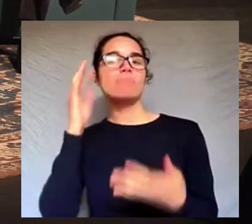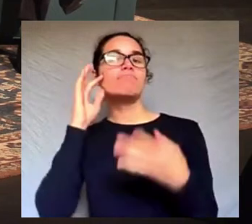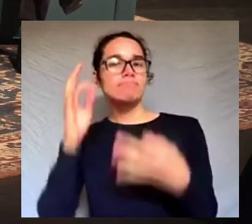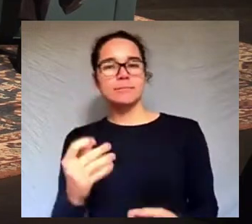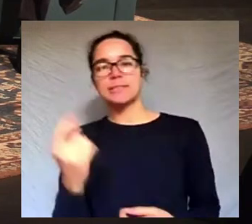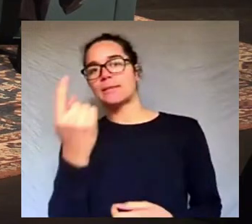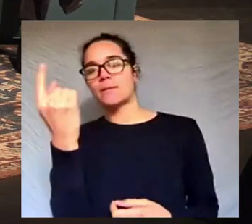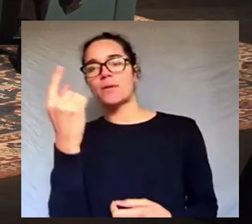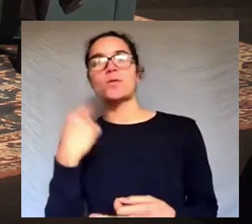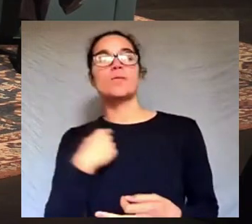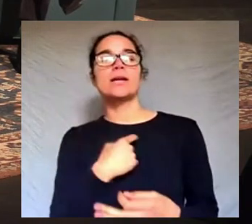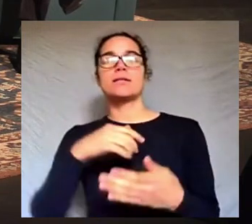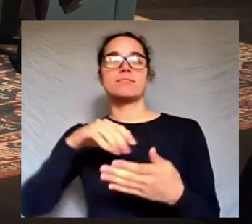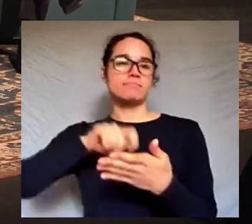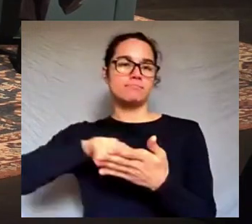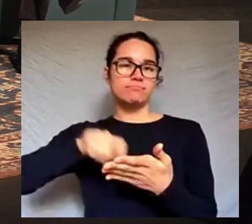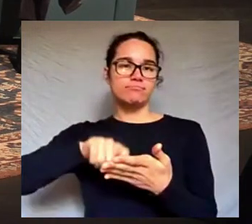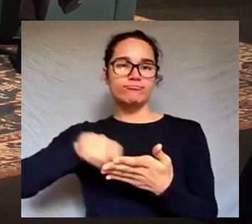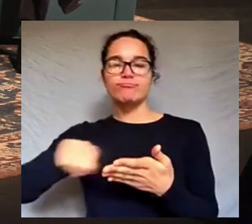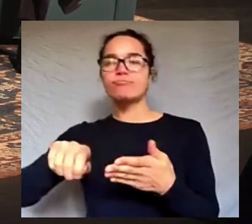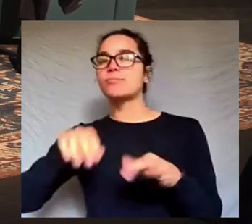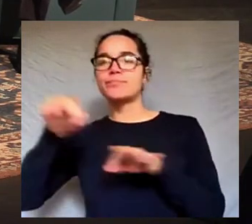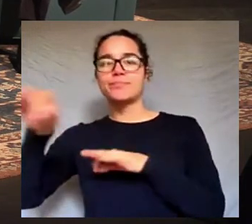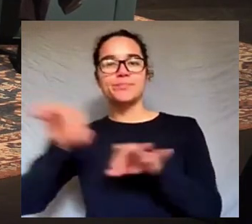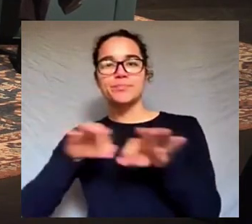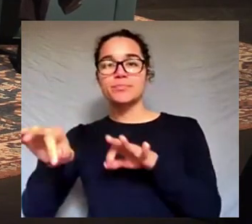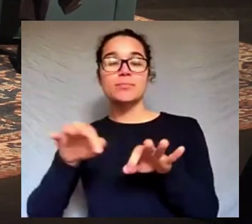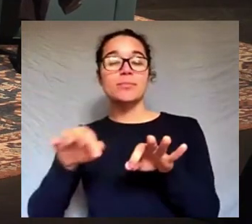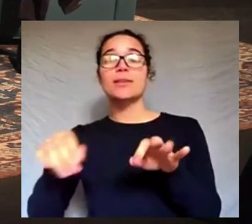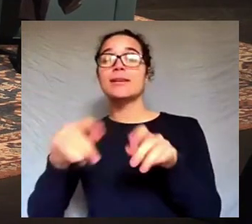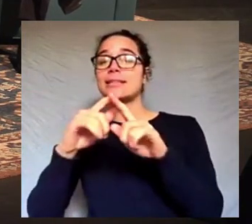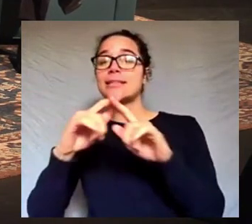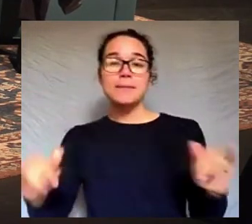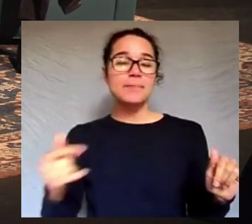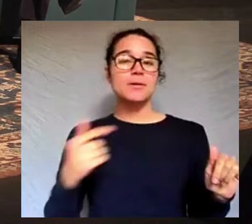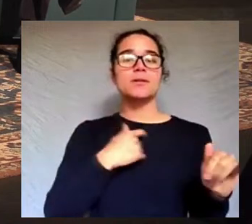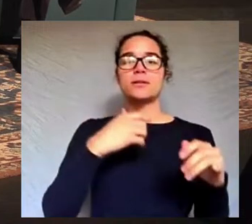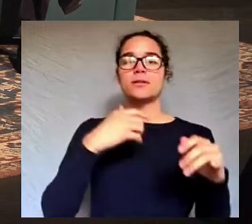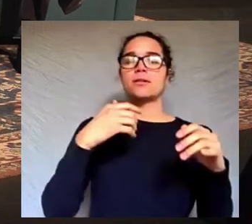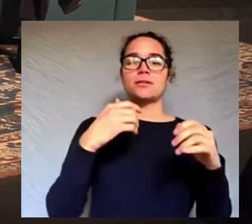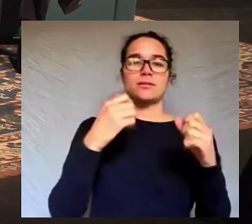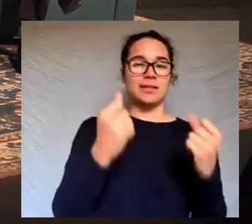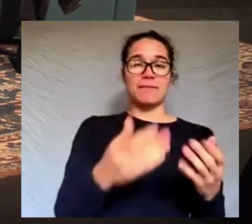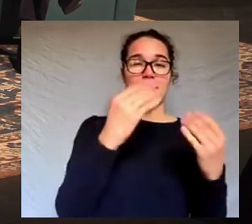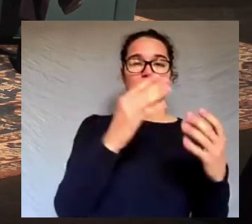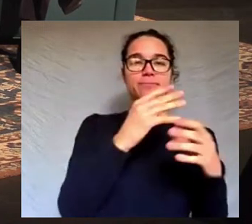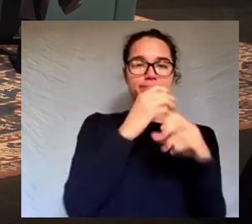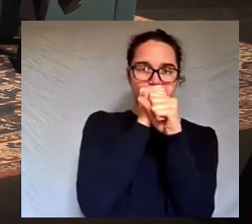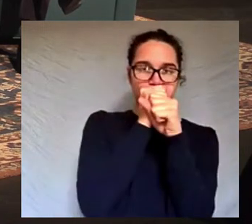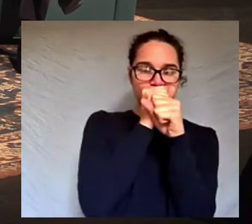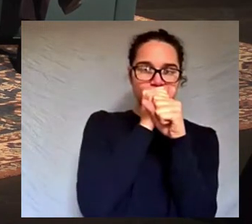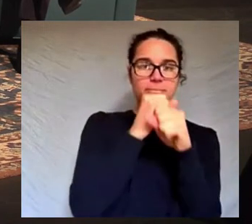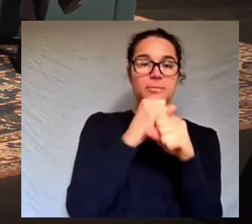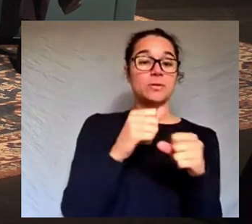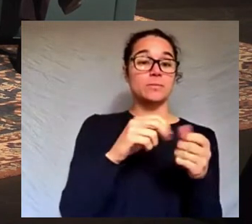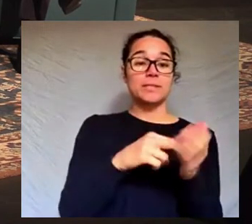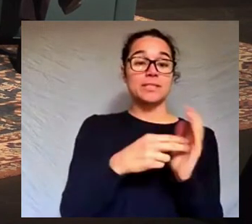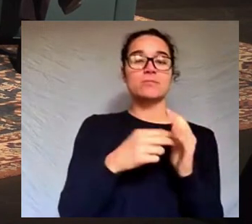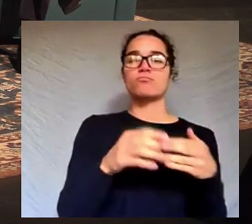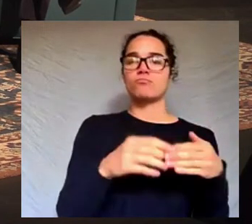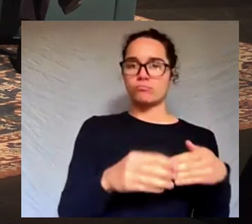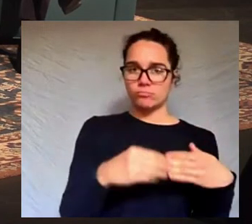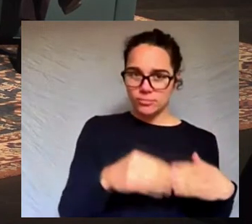that transparent. But then also, we keep a great deal confidential, and I think that gives us the room to be able